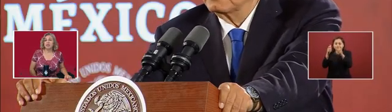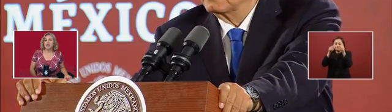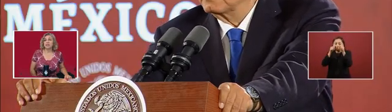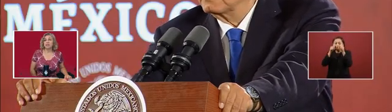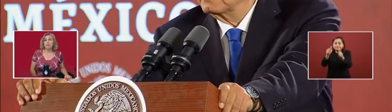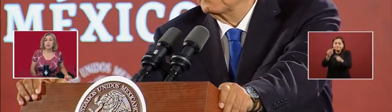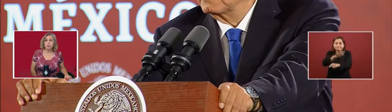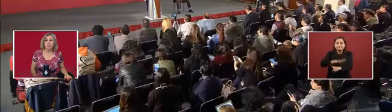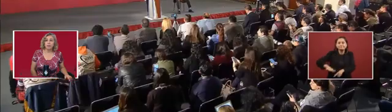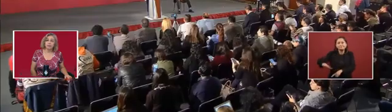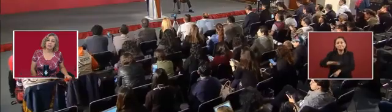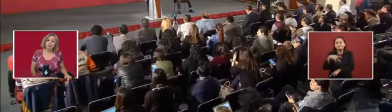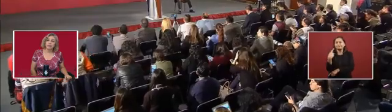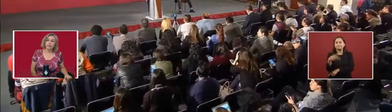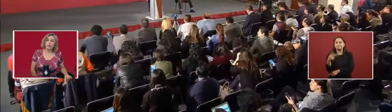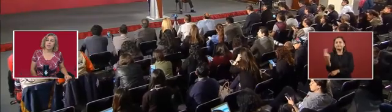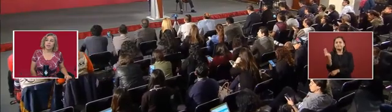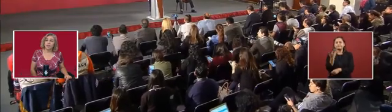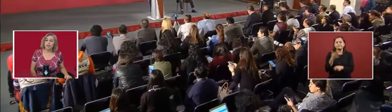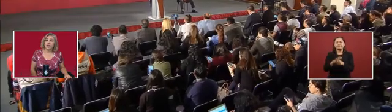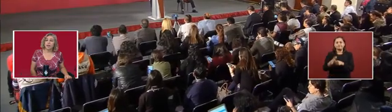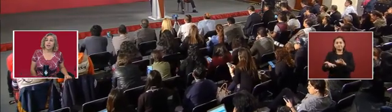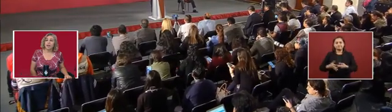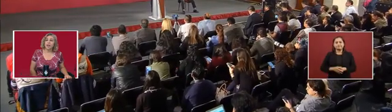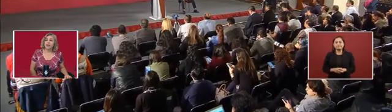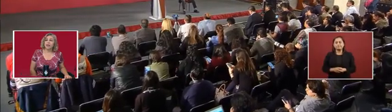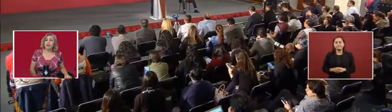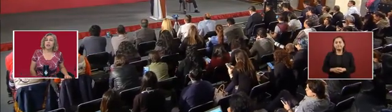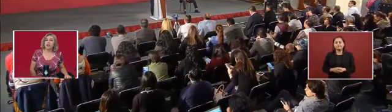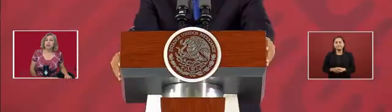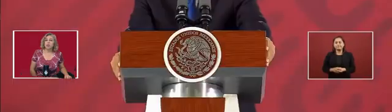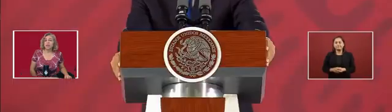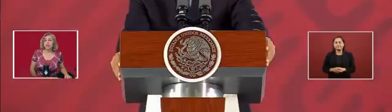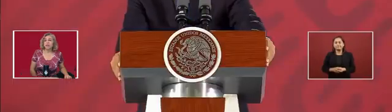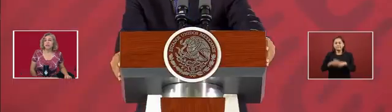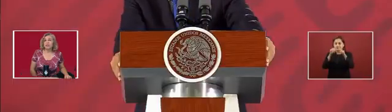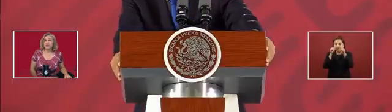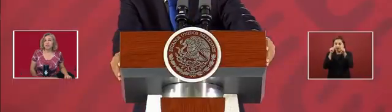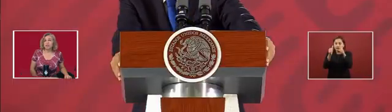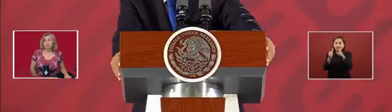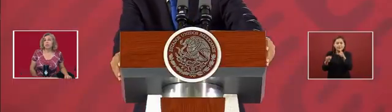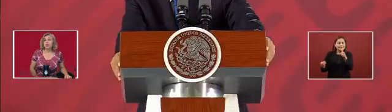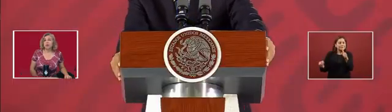So this is the fundamental, what I consider most important,